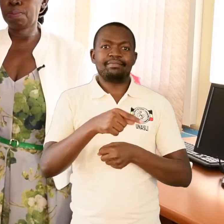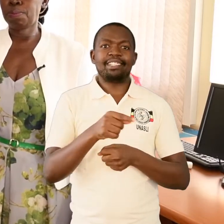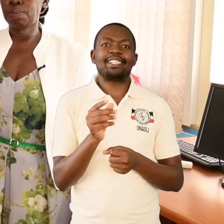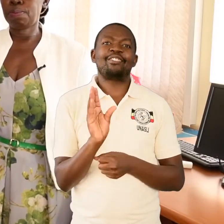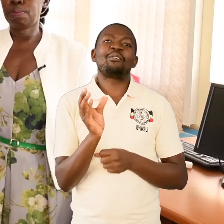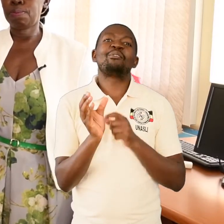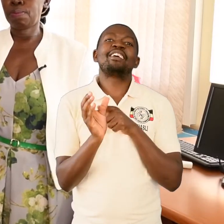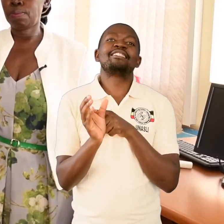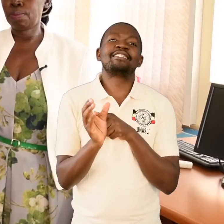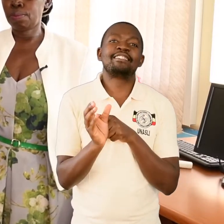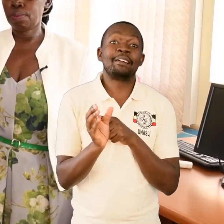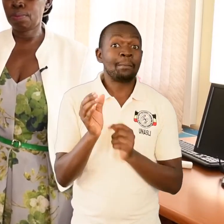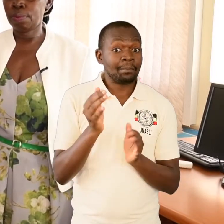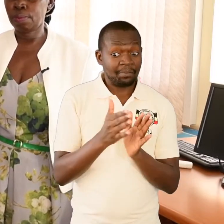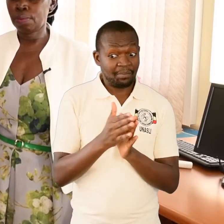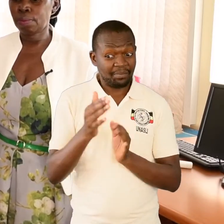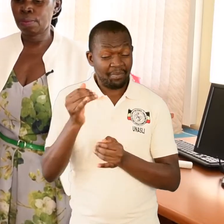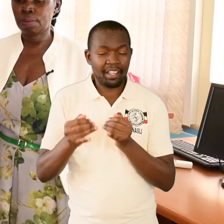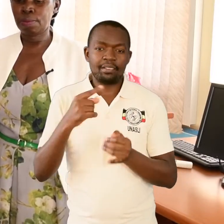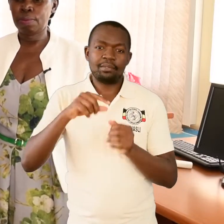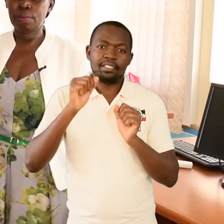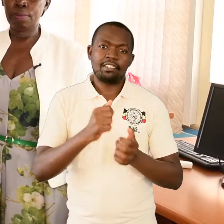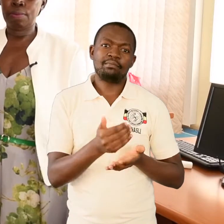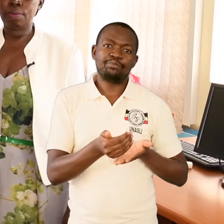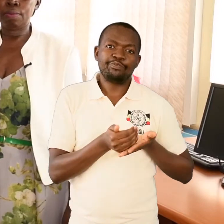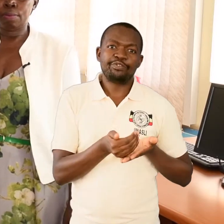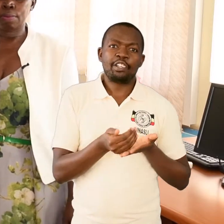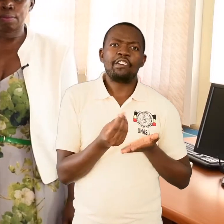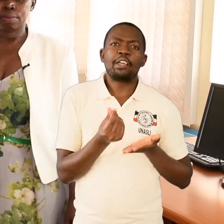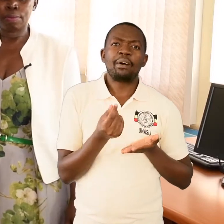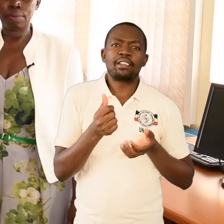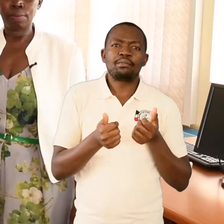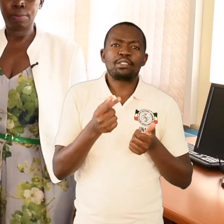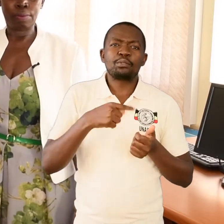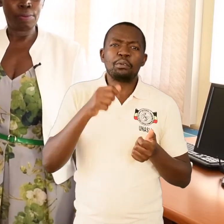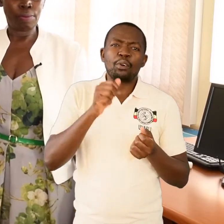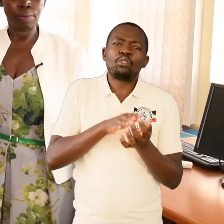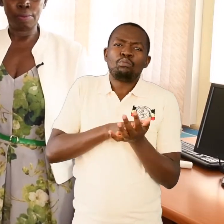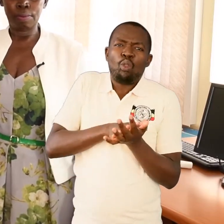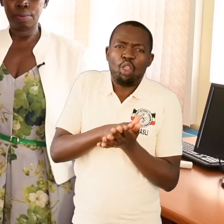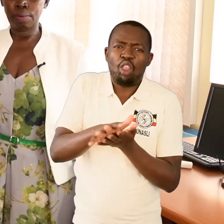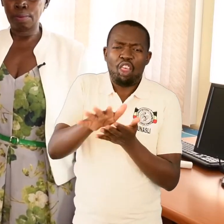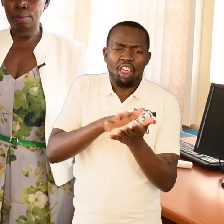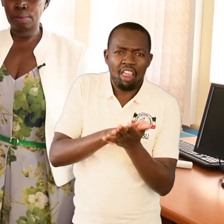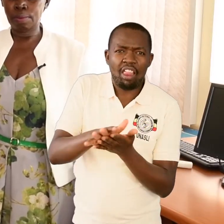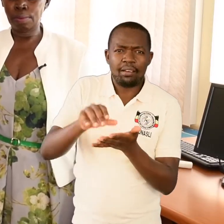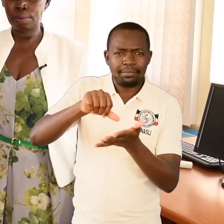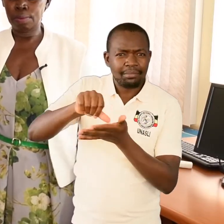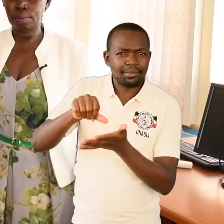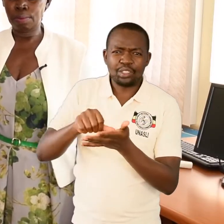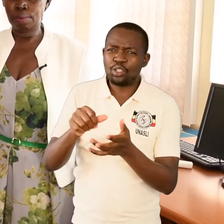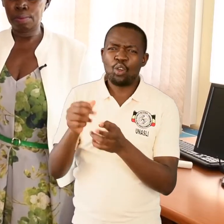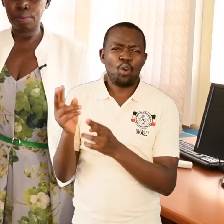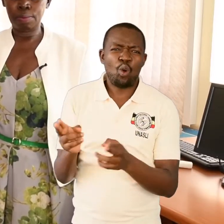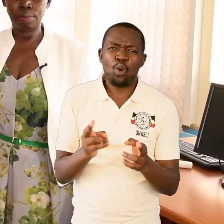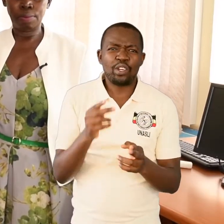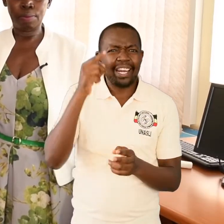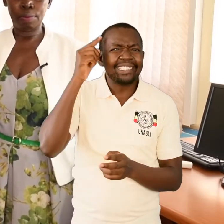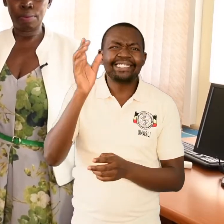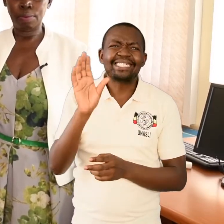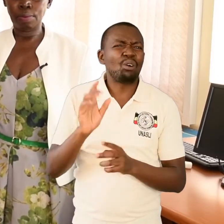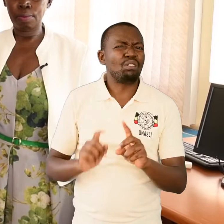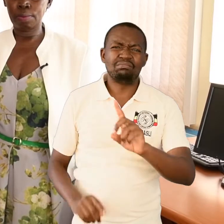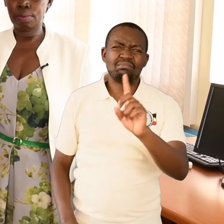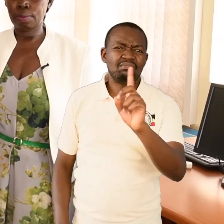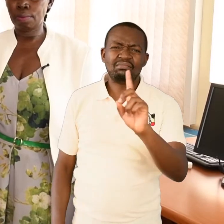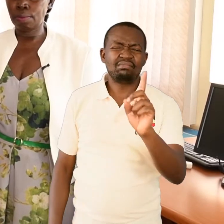day, save the money that we would have spent on buying the ordinary charcoal. In